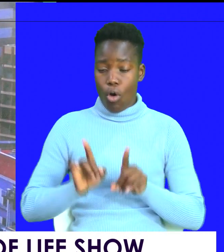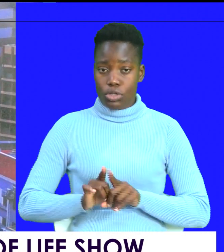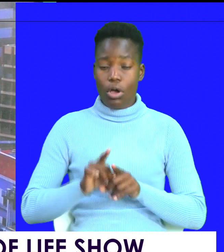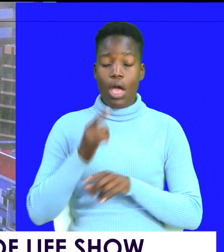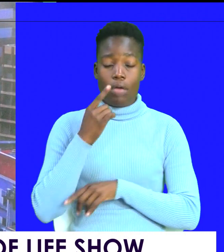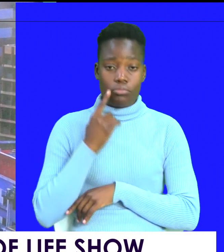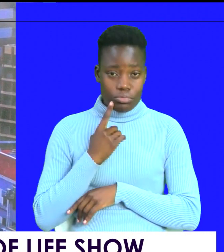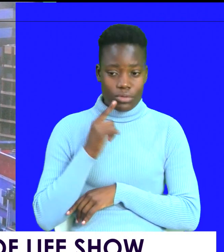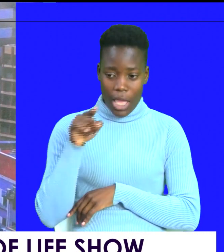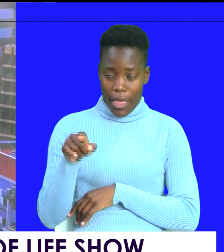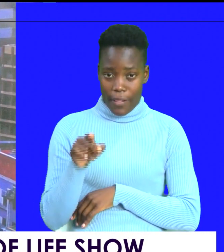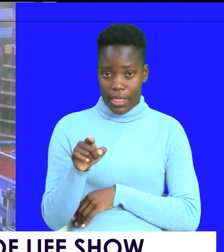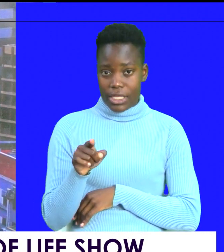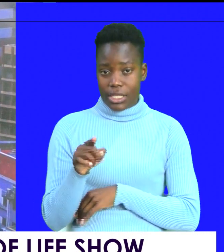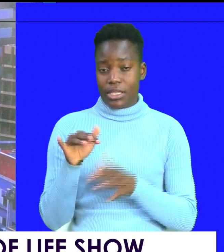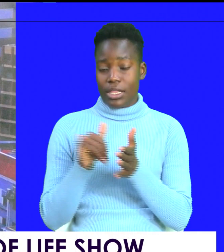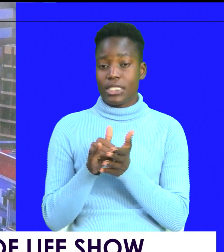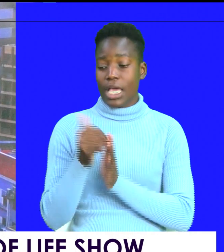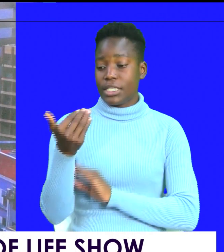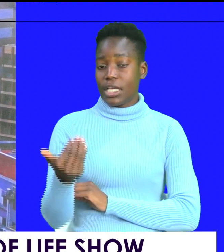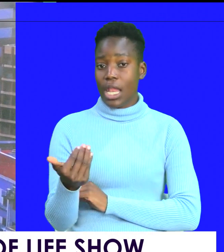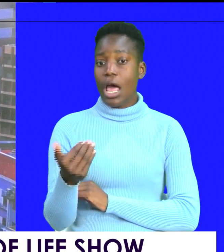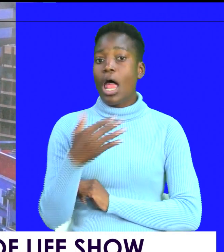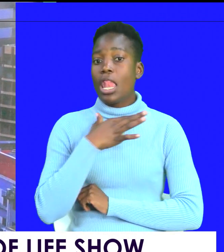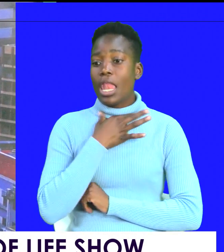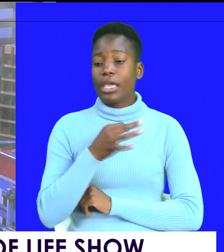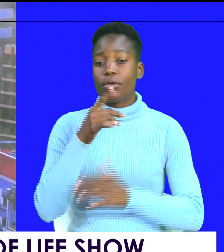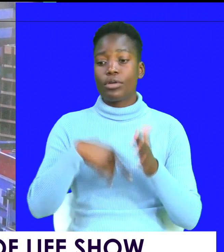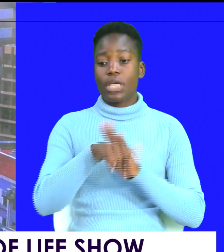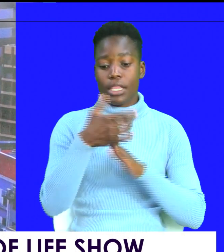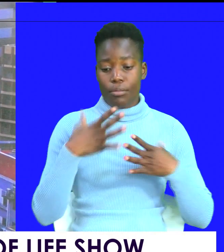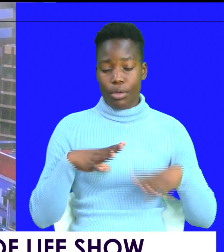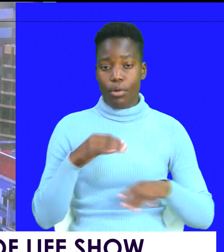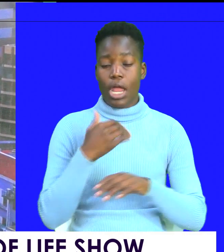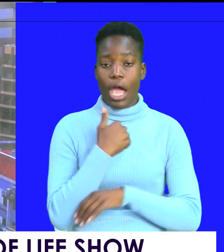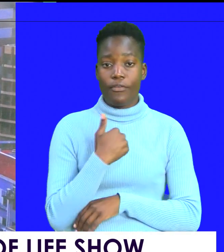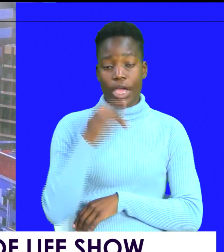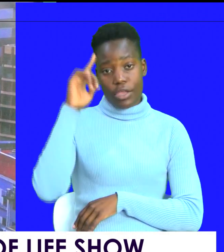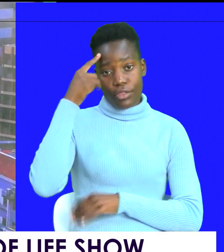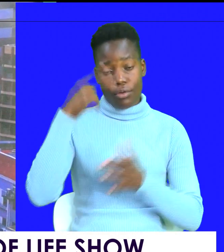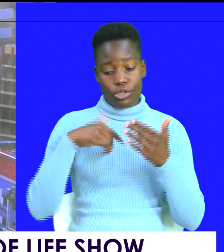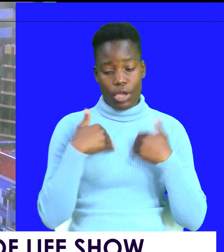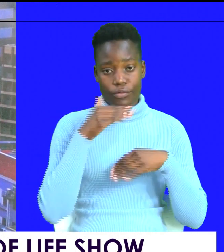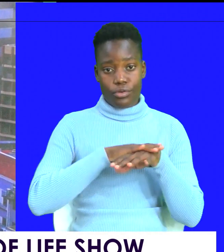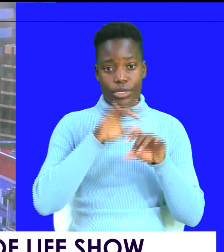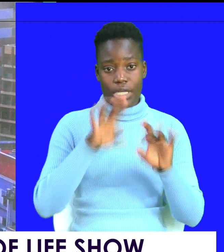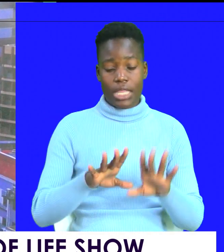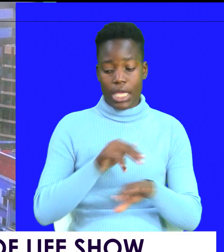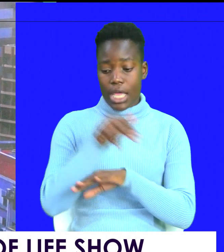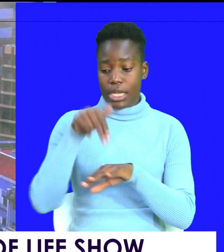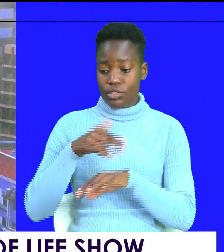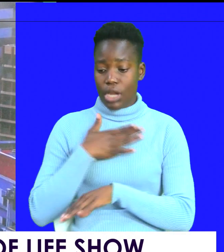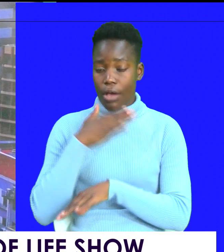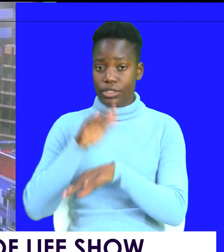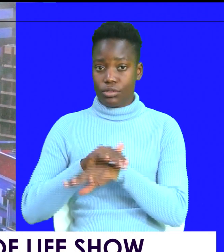her. It is a child mentality, liking what other people have, and you think that what you have is not good. Our nation is